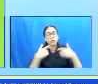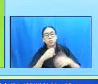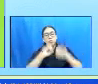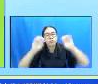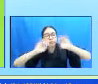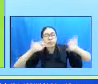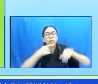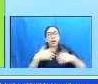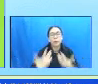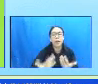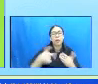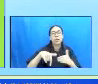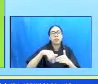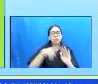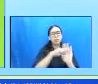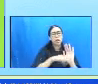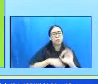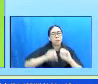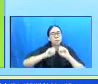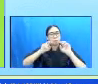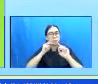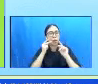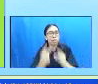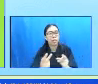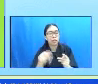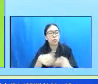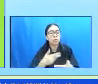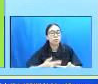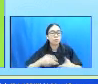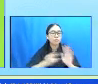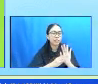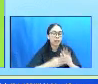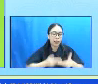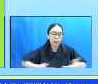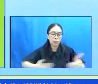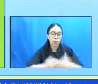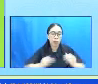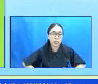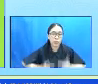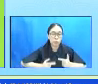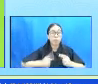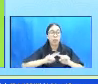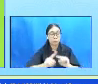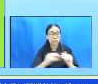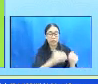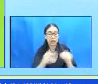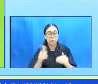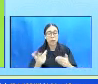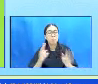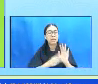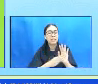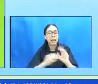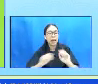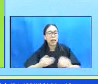to look at it as well from the gender lens and the social lens. And I think that is in the area where we can connect with